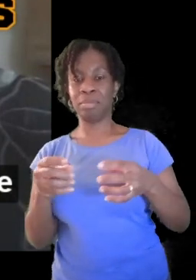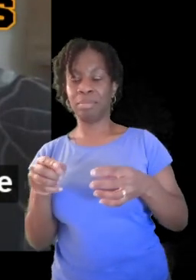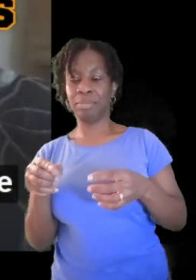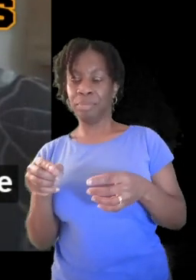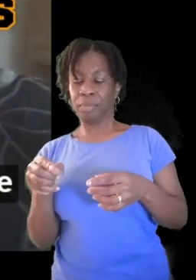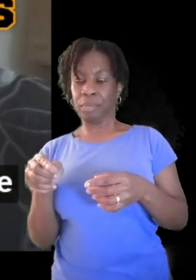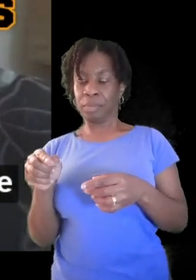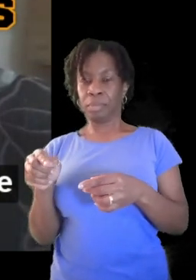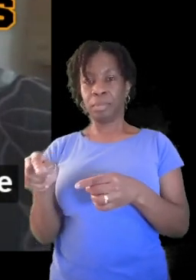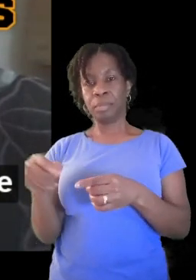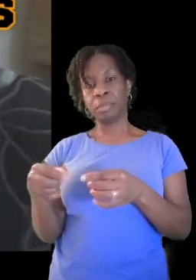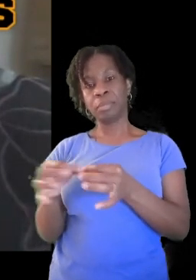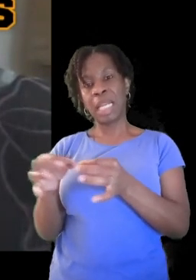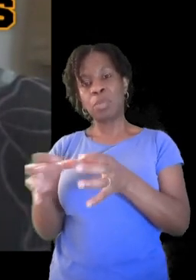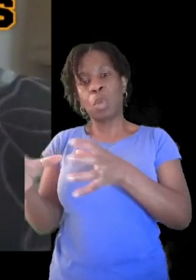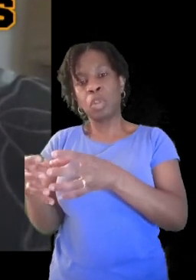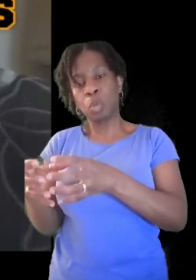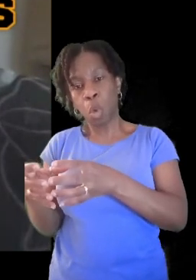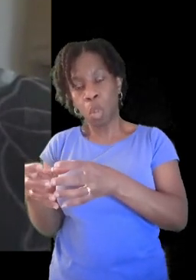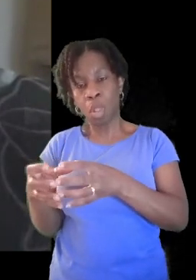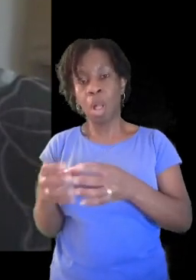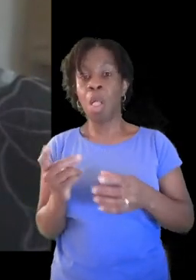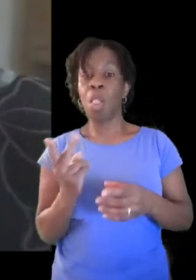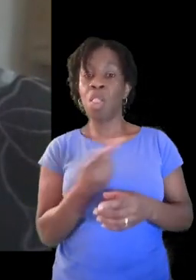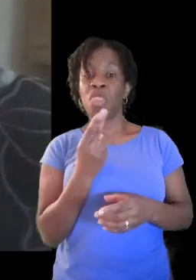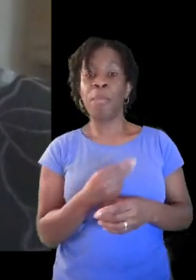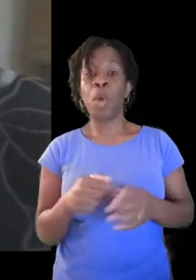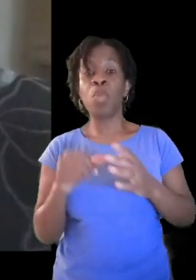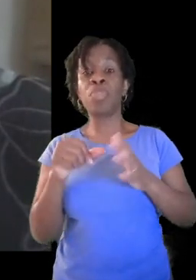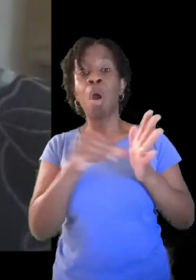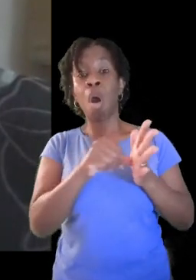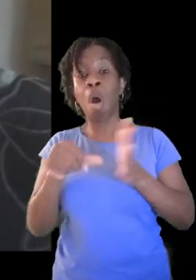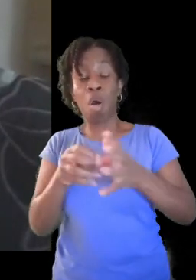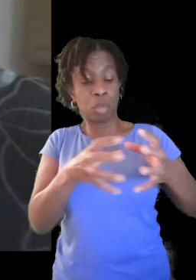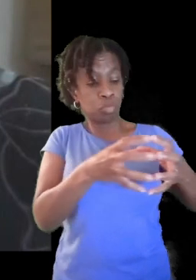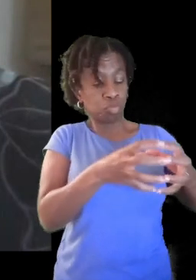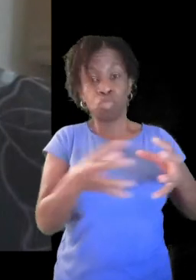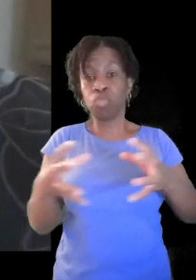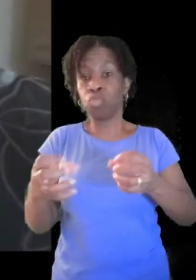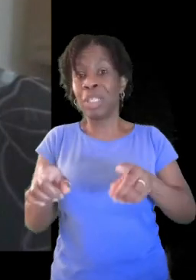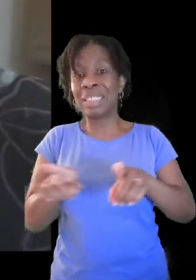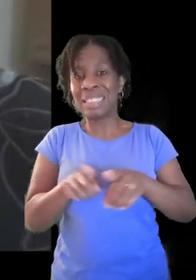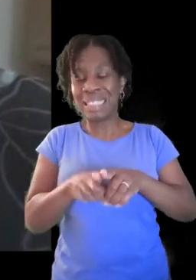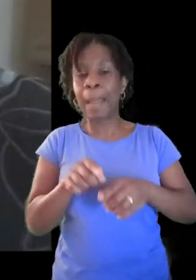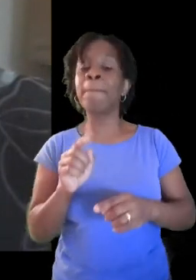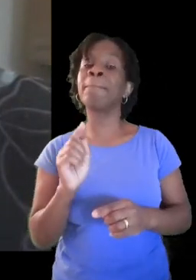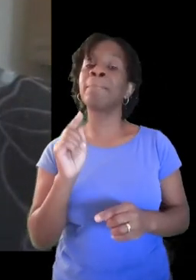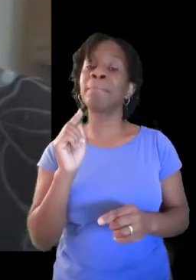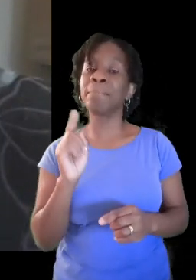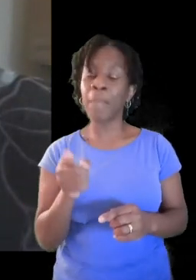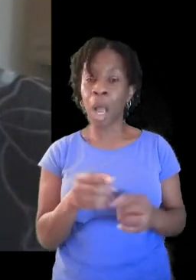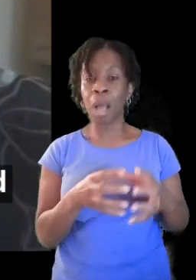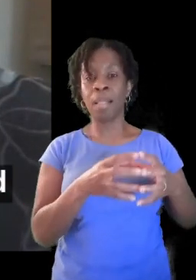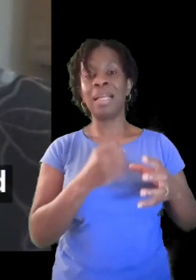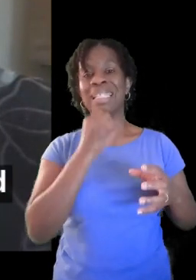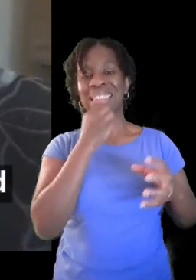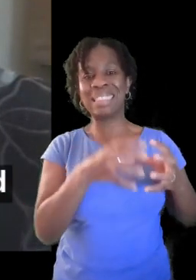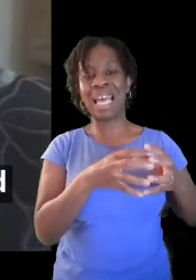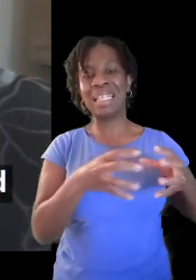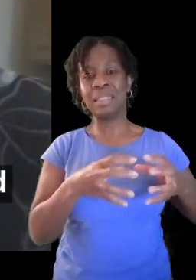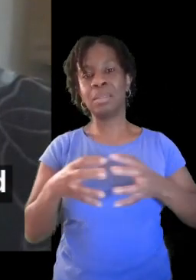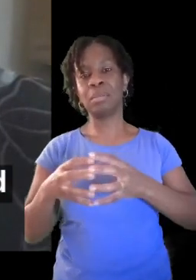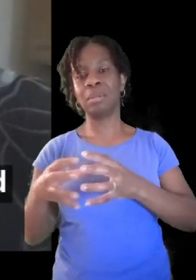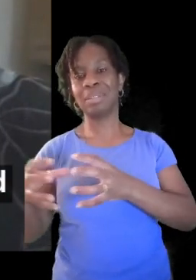the same. What differs is the size. Also, in baseball, the pitch to the batter is